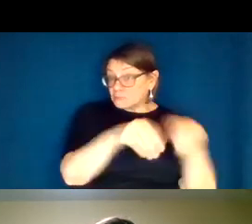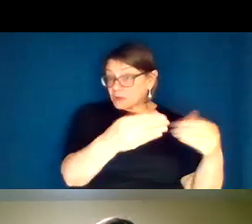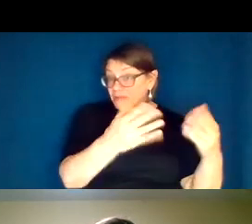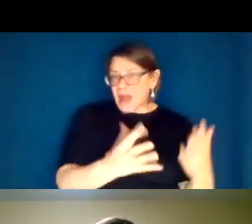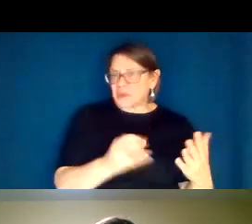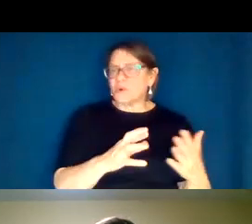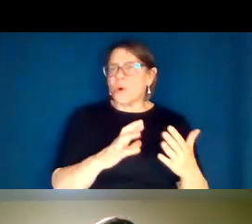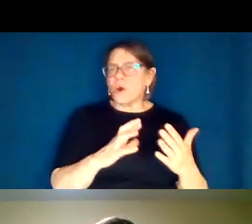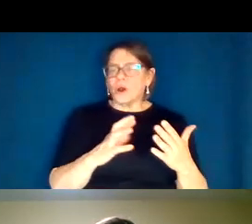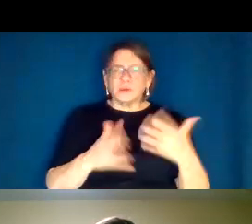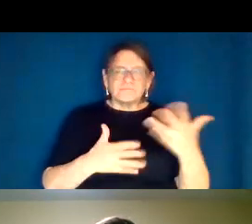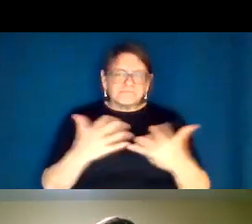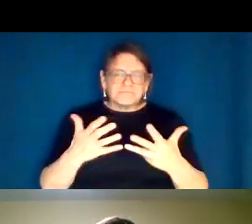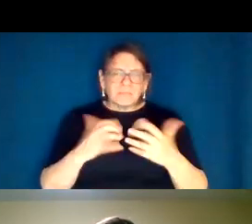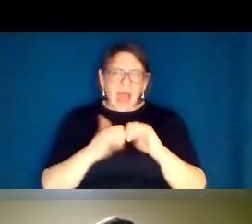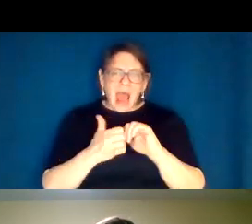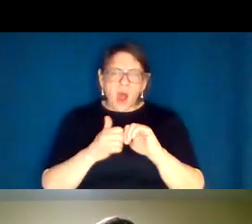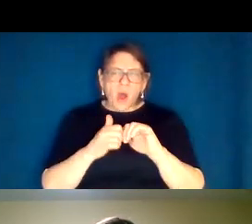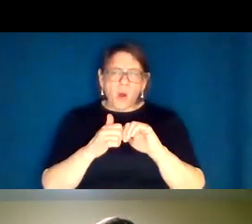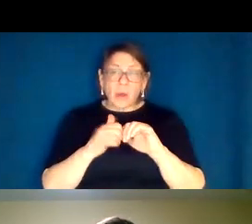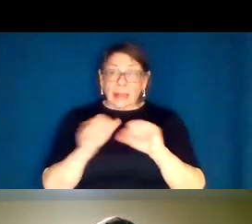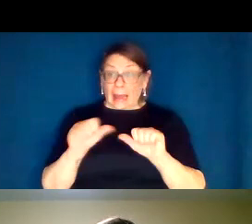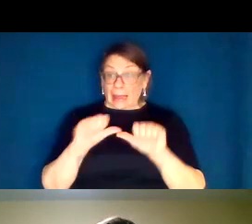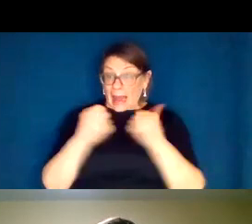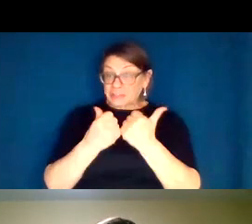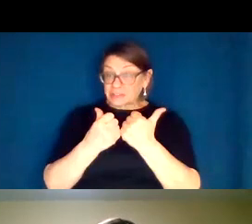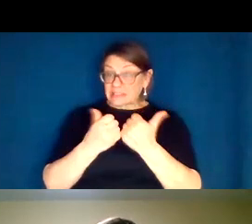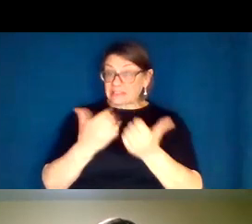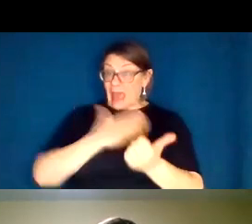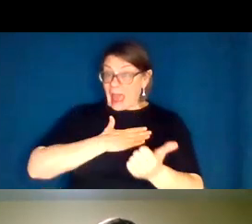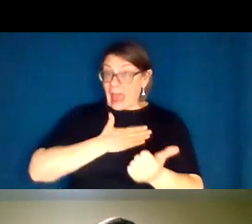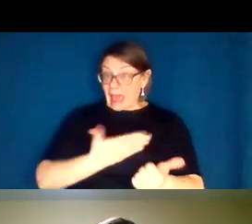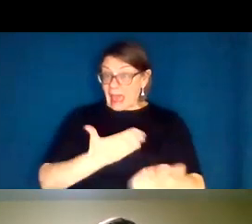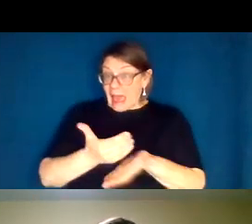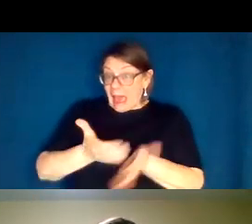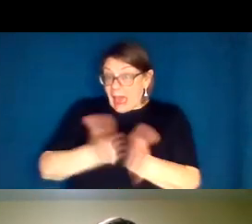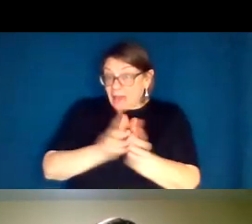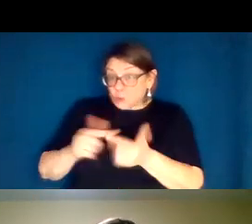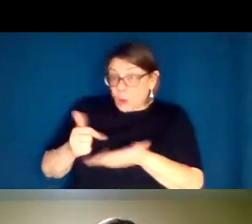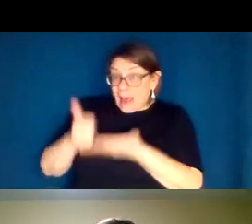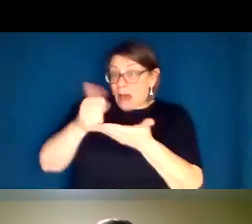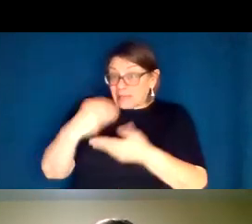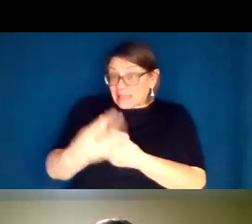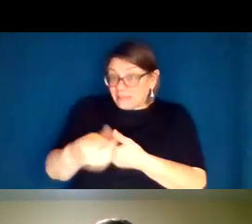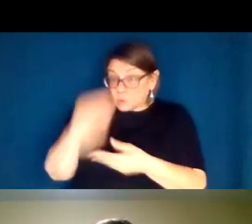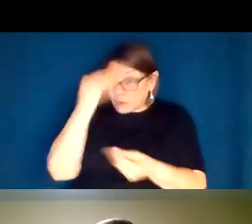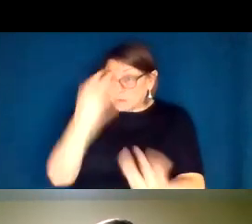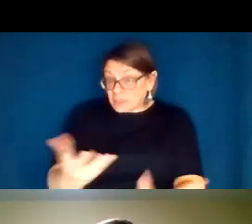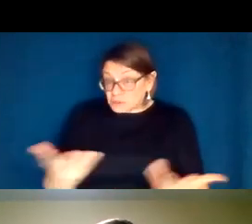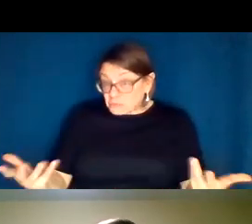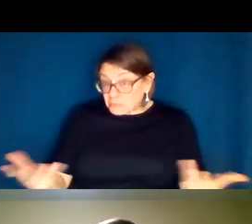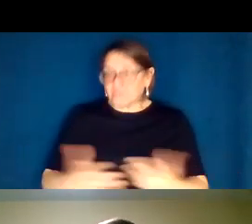is that something that agencies can opt into to share data with you? Yeah, that's a great question. So